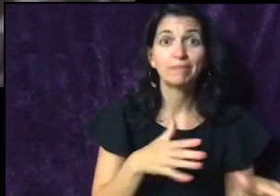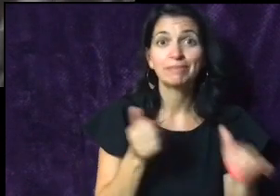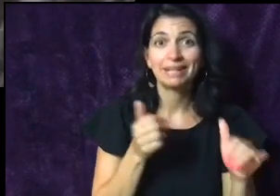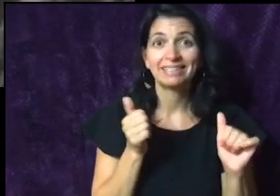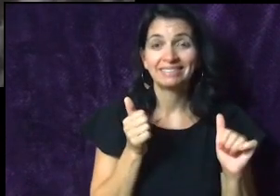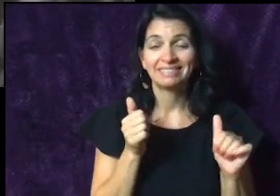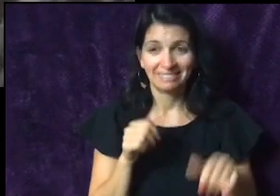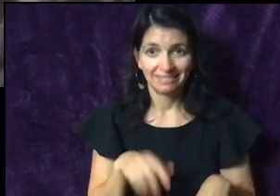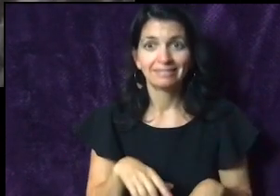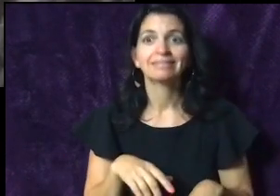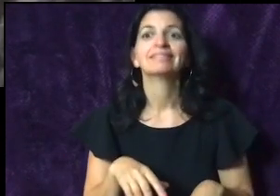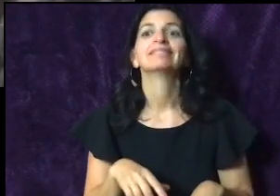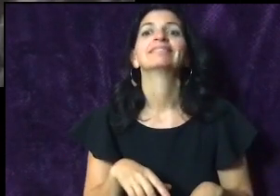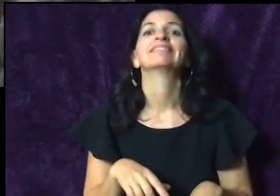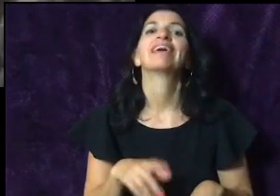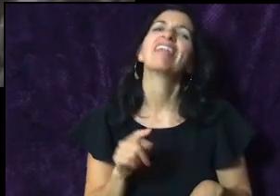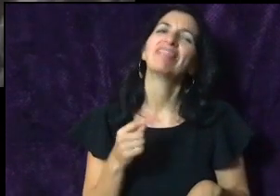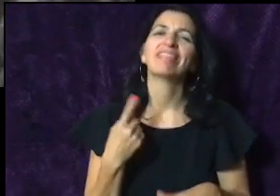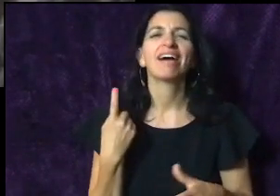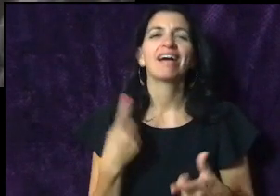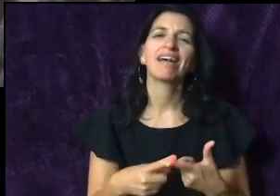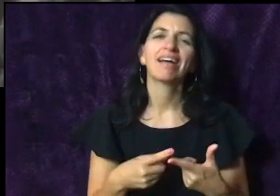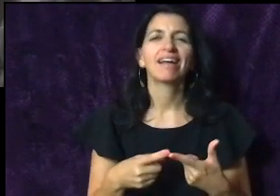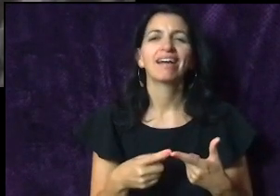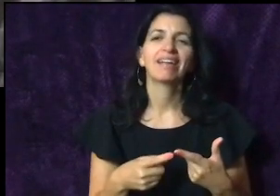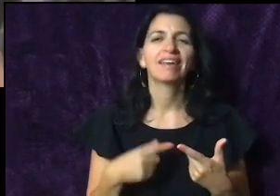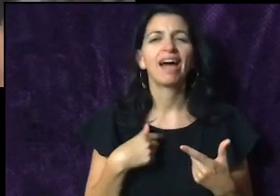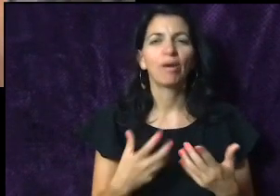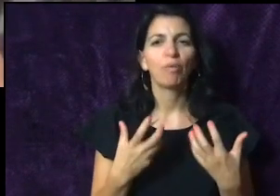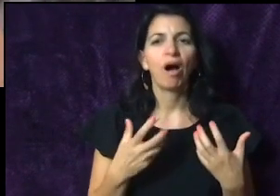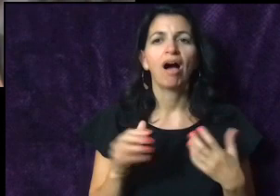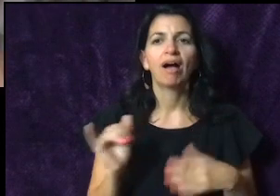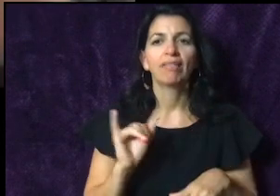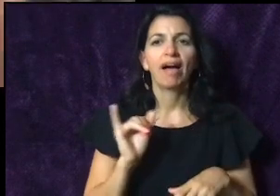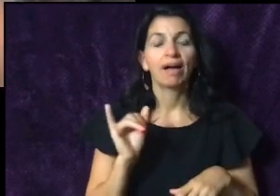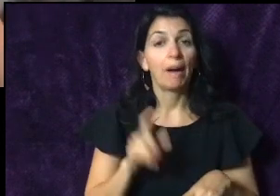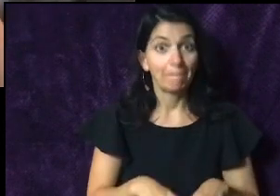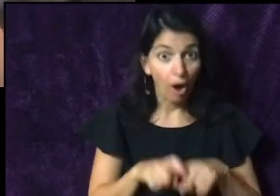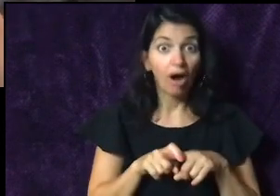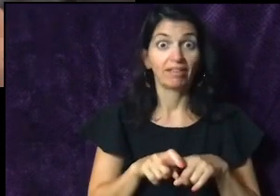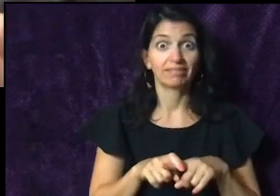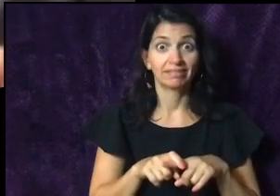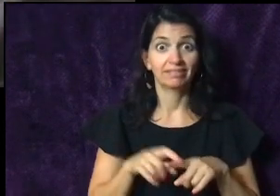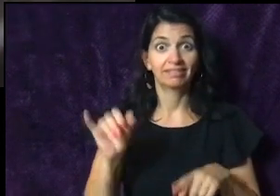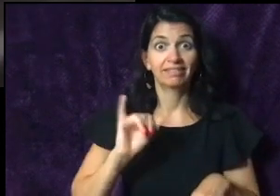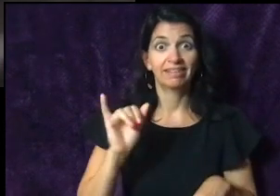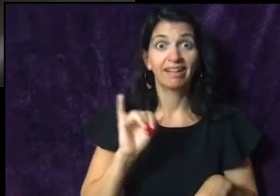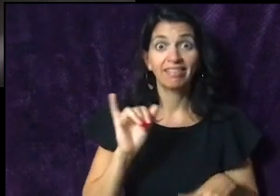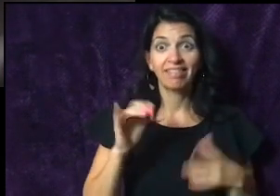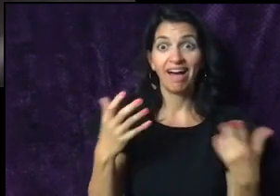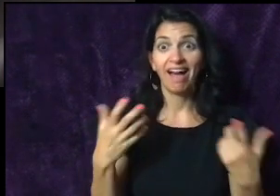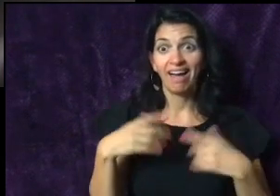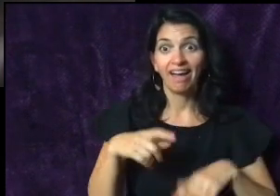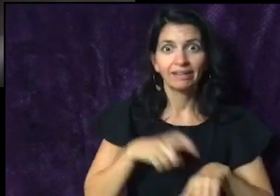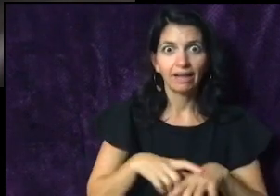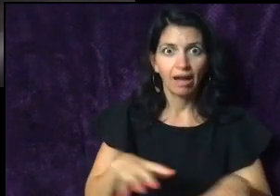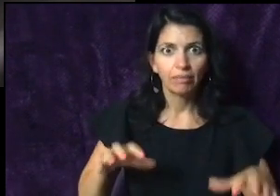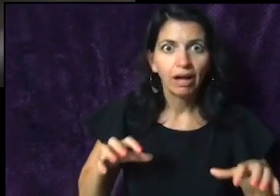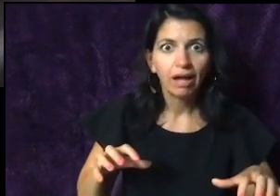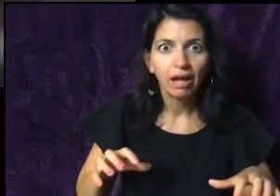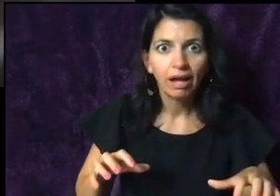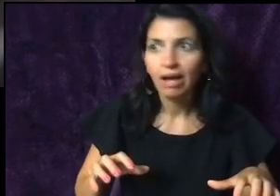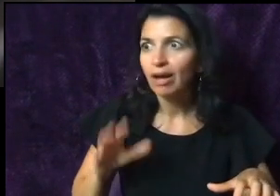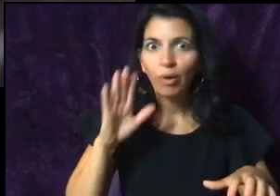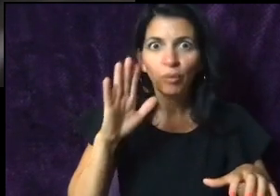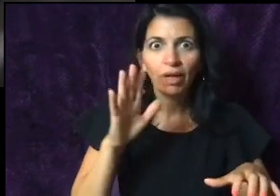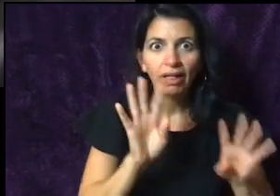same speed, same speed. And then I feel like I want to make like a pause, like we're just watching and like time stands still